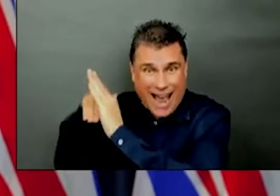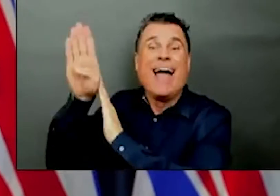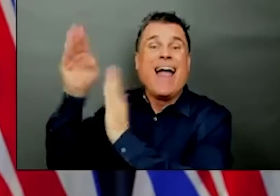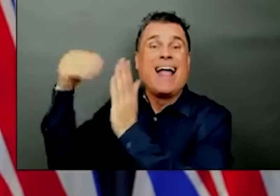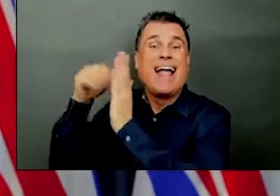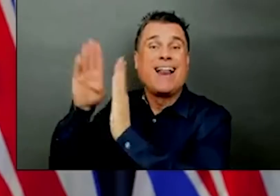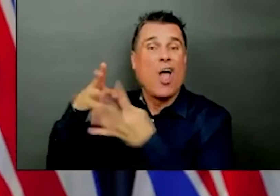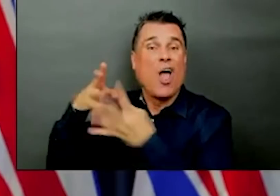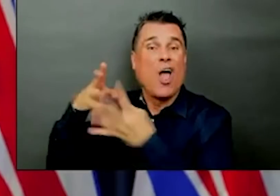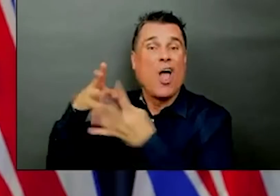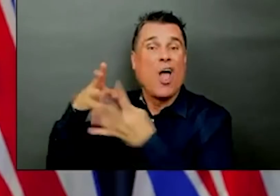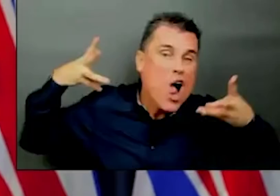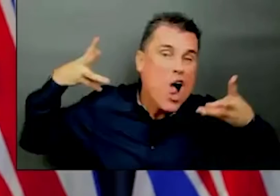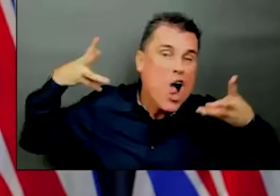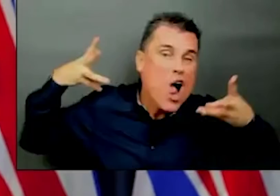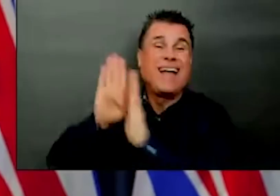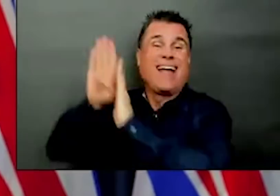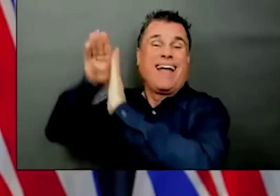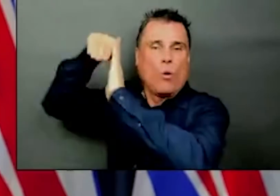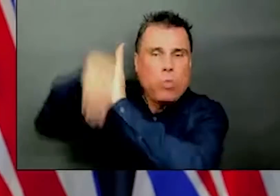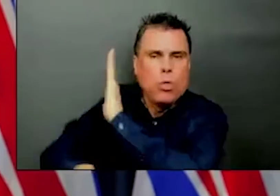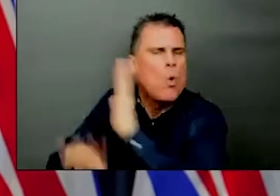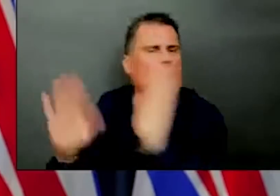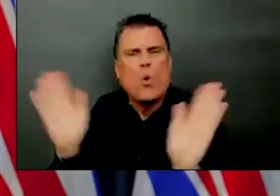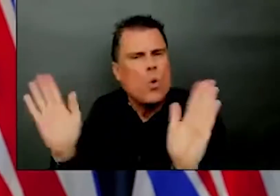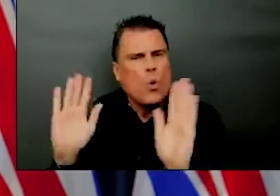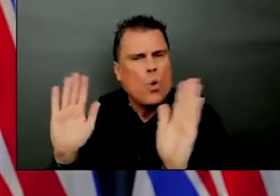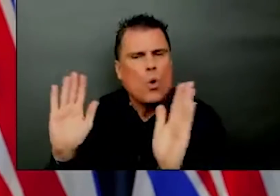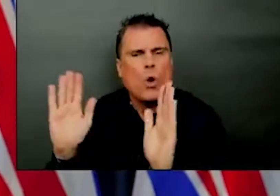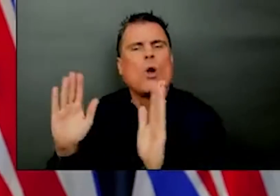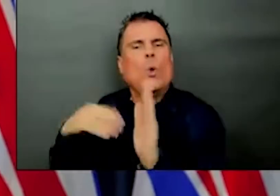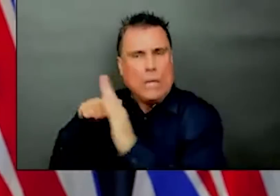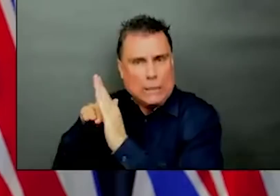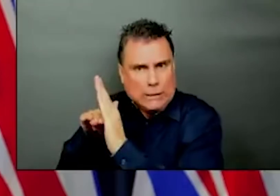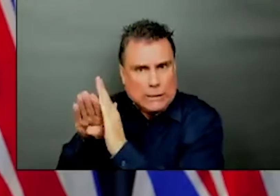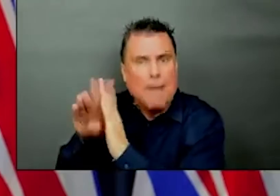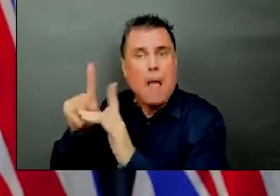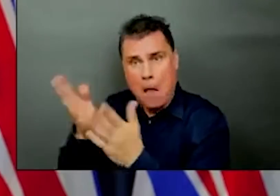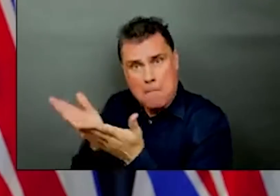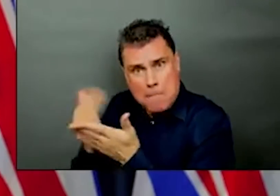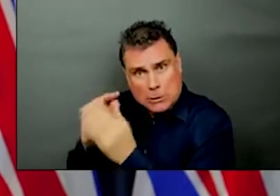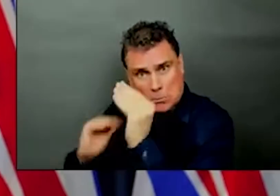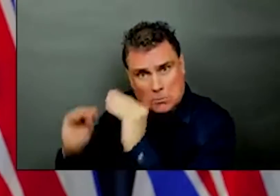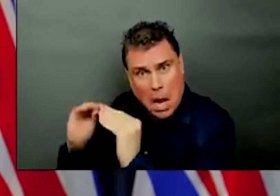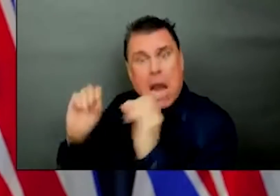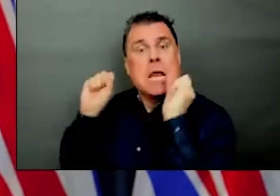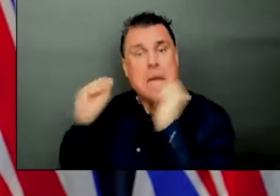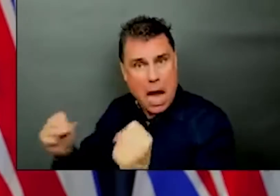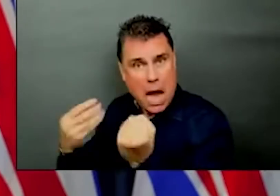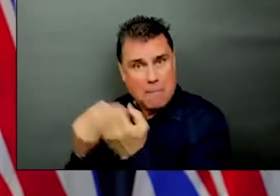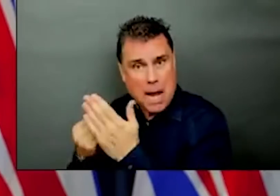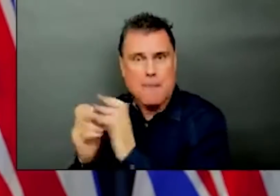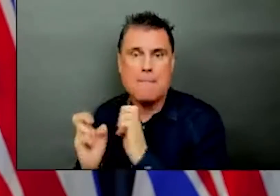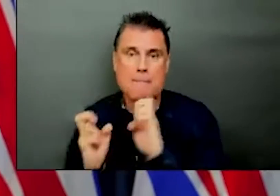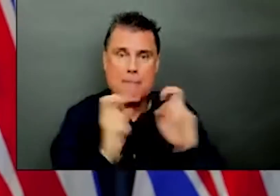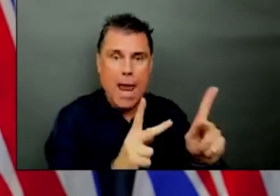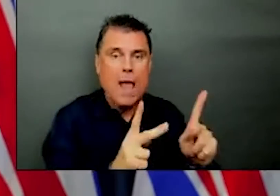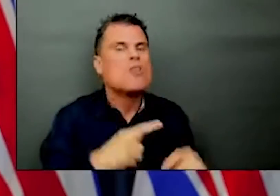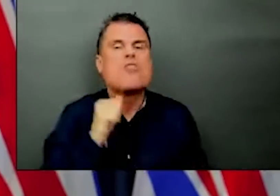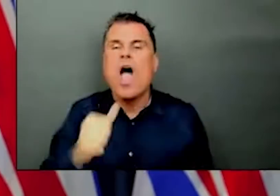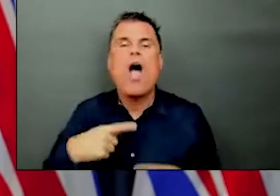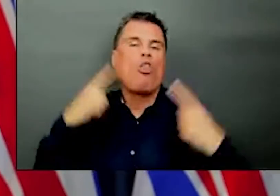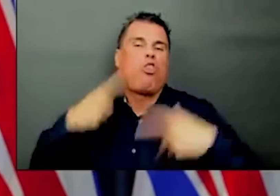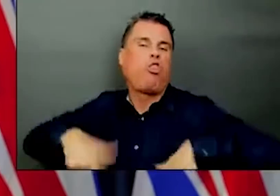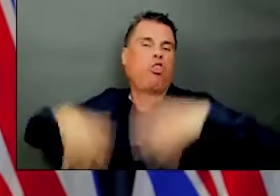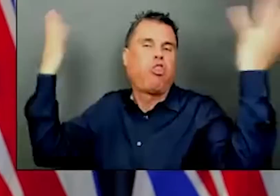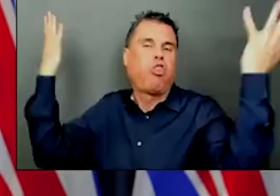wasn't reckless at all, and it wasn't done without consulting with Nicolas and his team to make sure that we